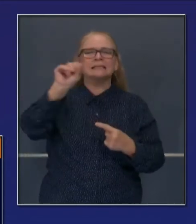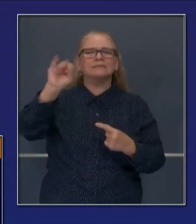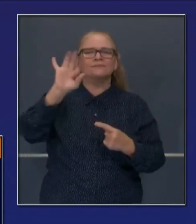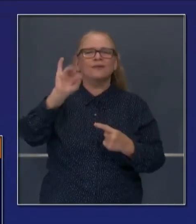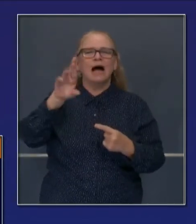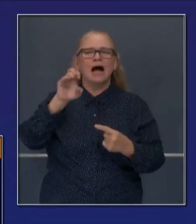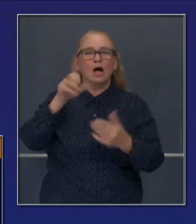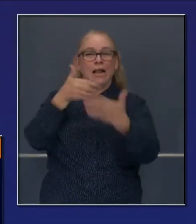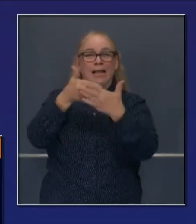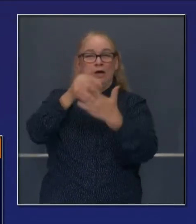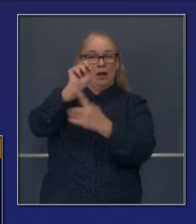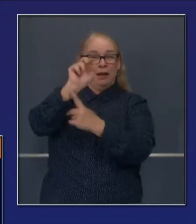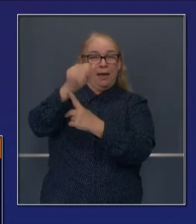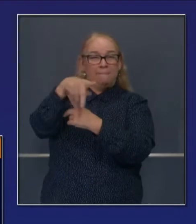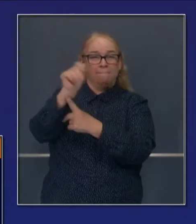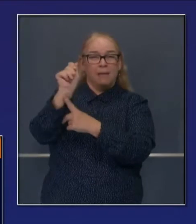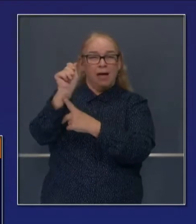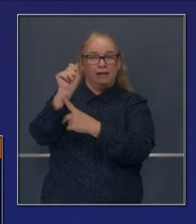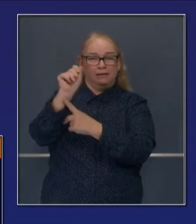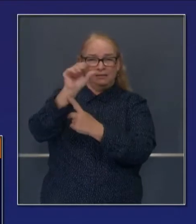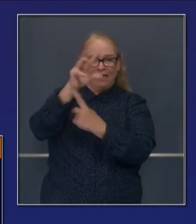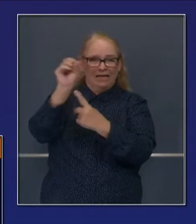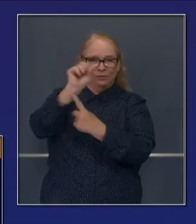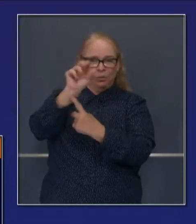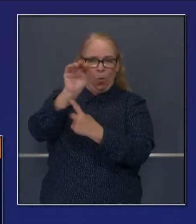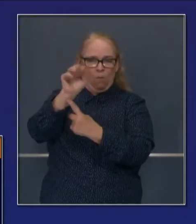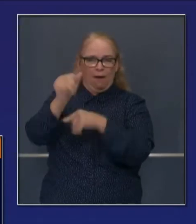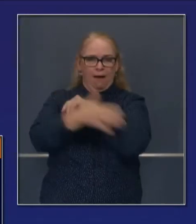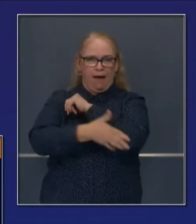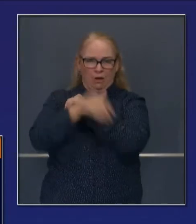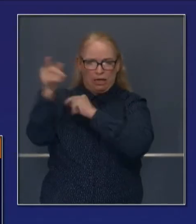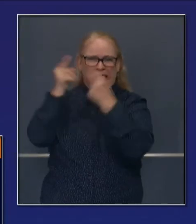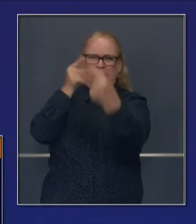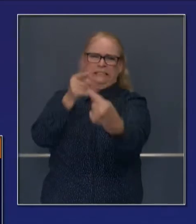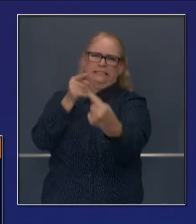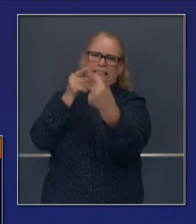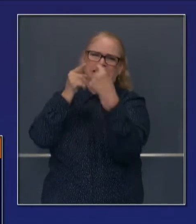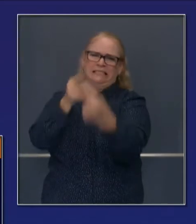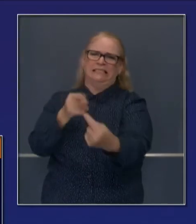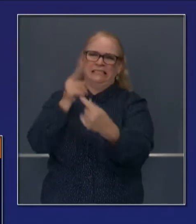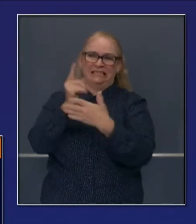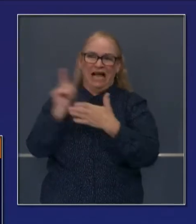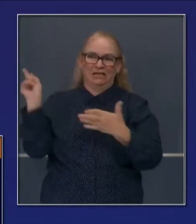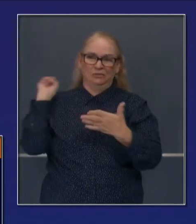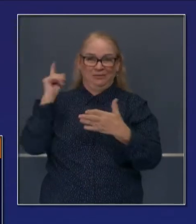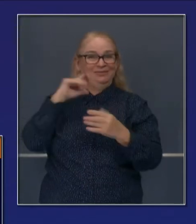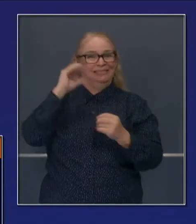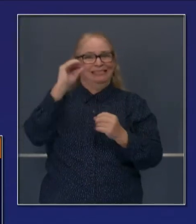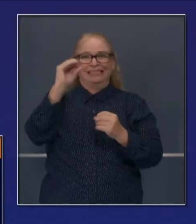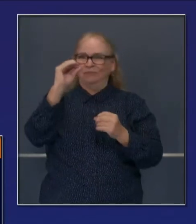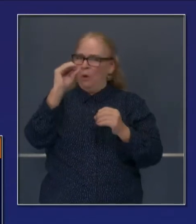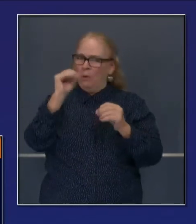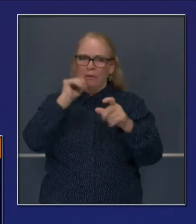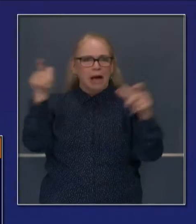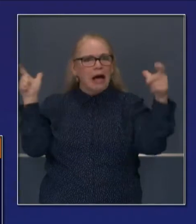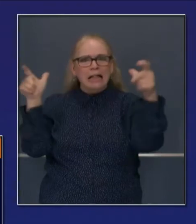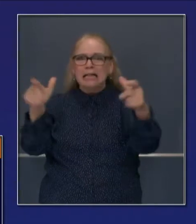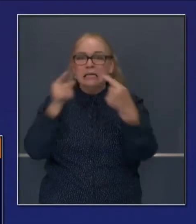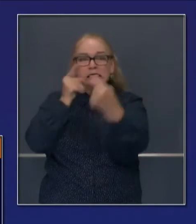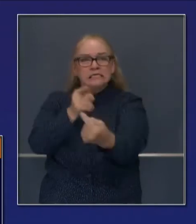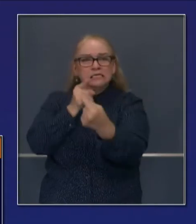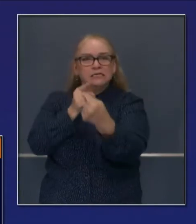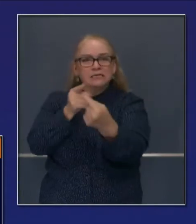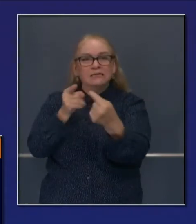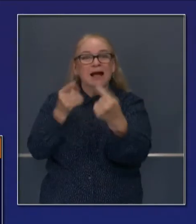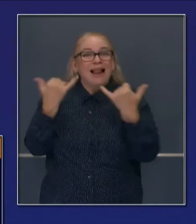Napa and Sonoma counties. Last week, I presented to you that we were 0% contained on that fire. 11,000